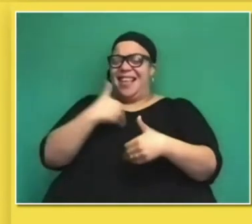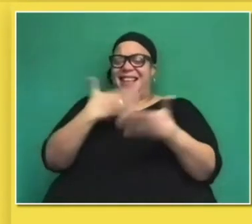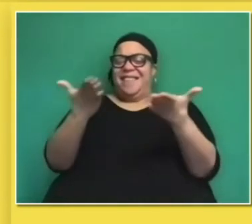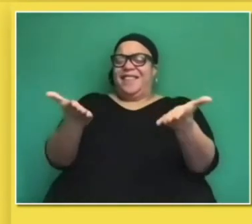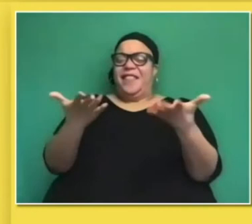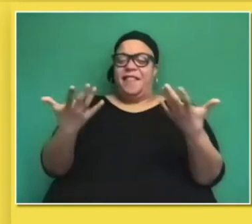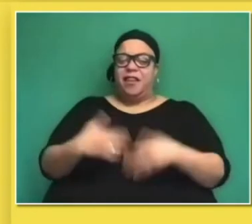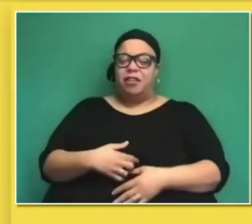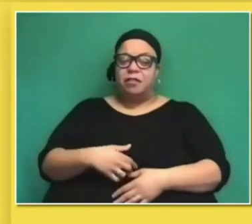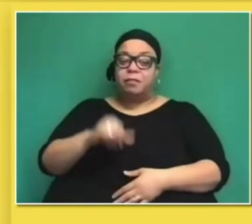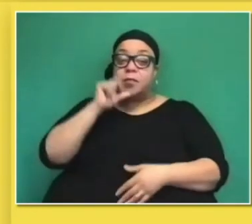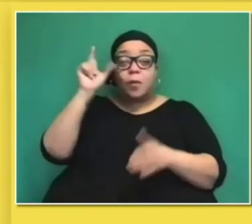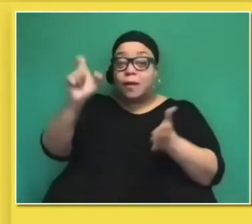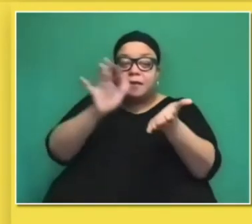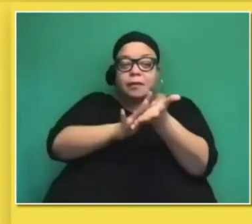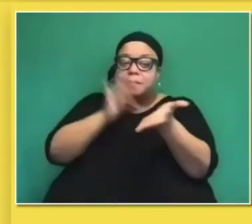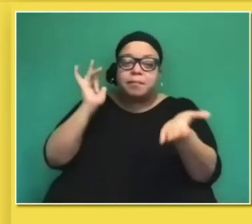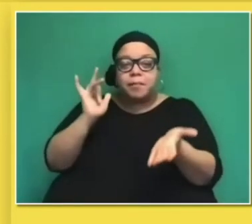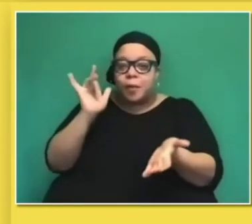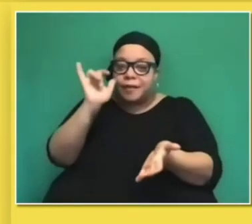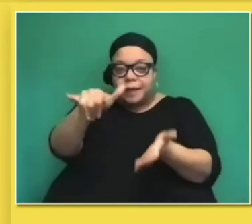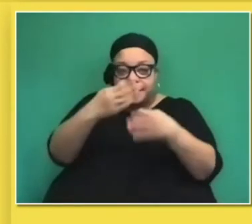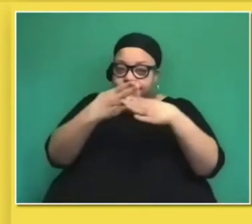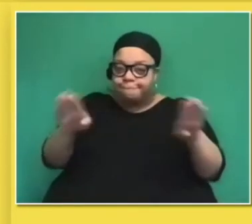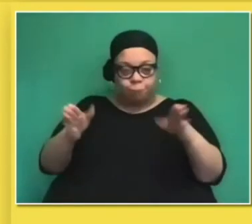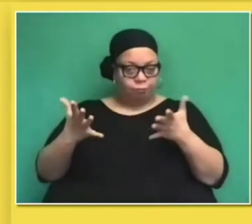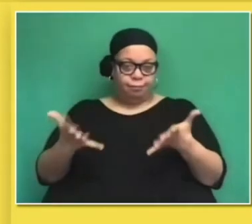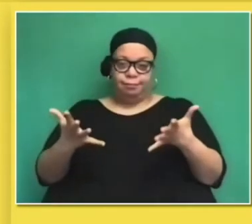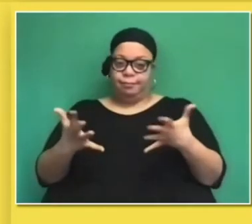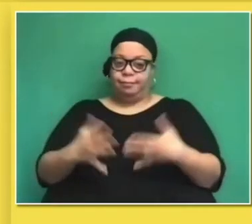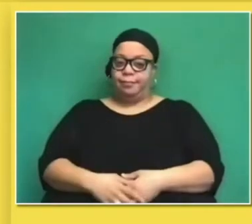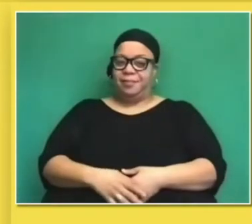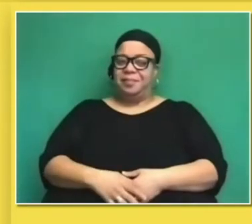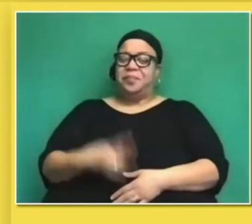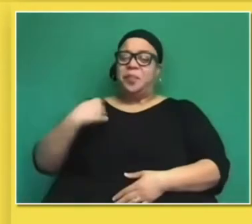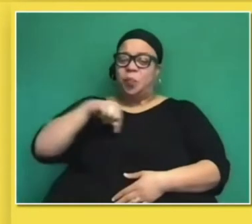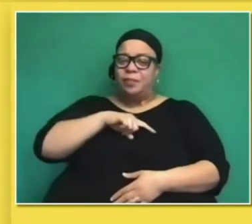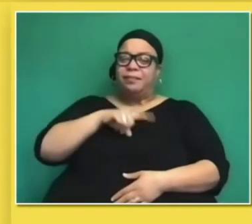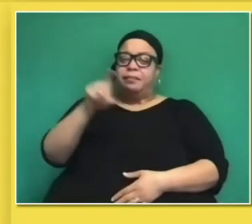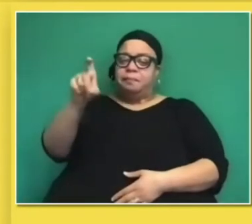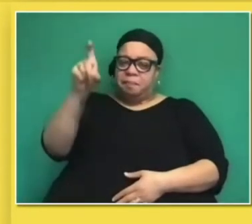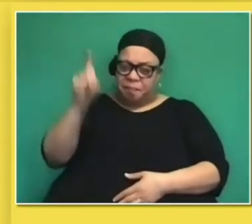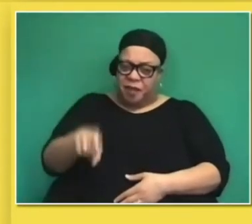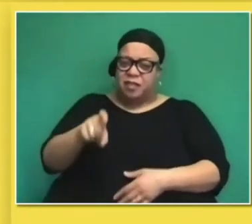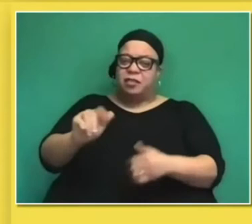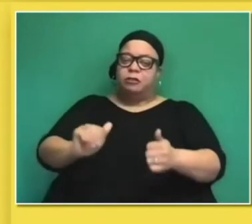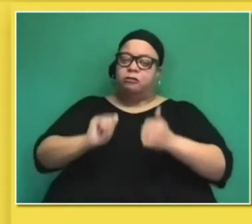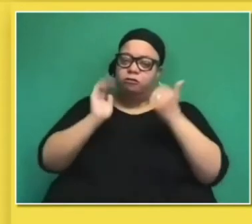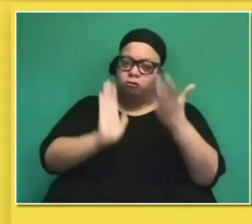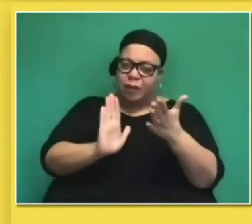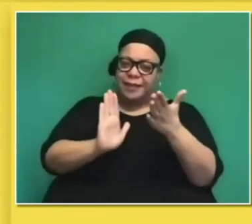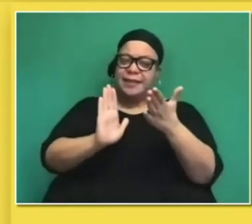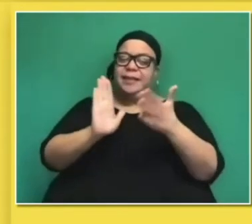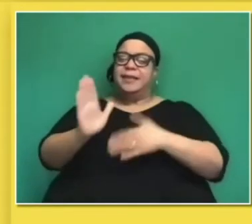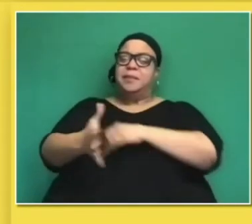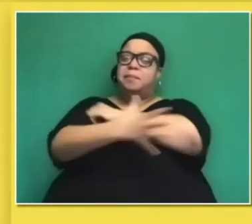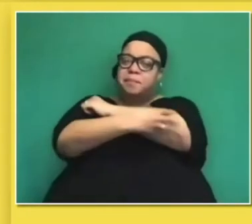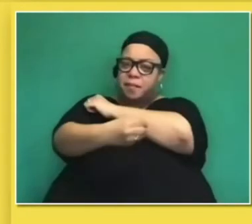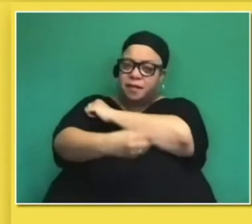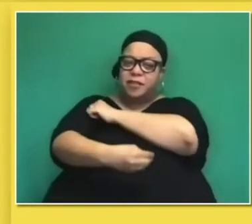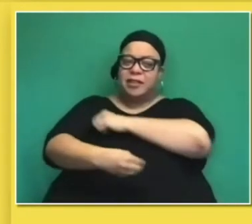way to really heal the nation is to address poverty and systemic racism. If we address poverty, systemic